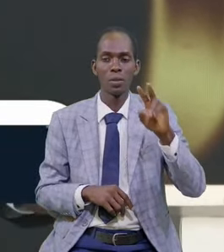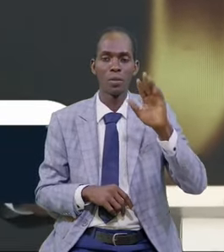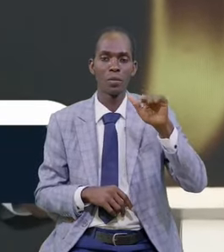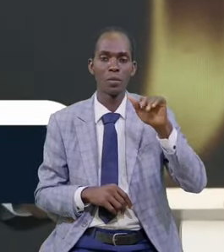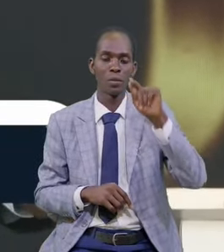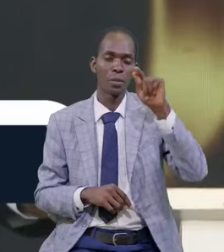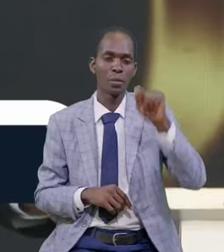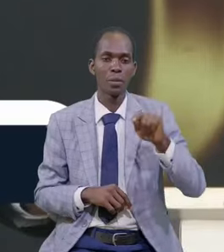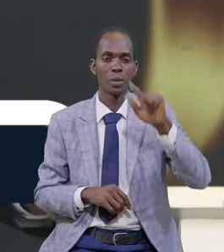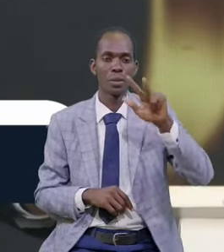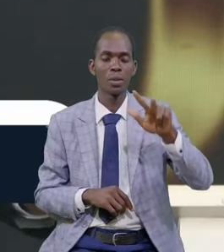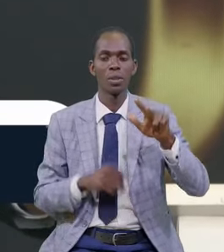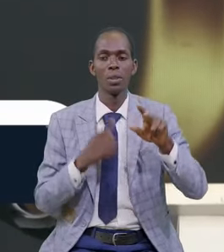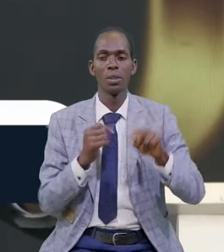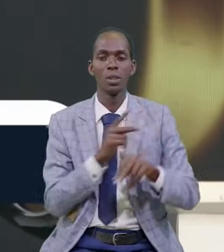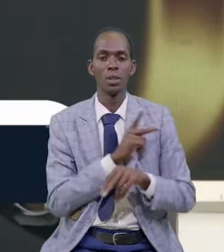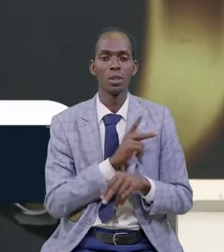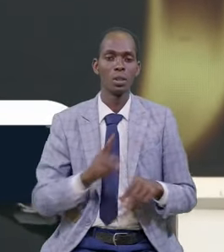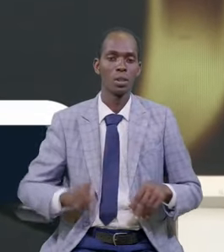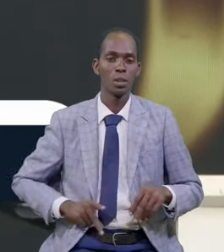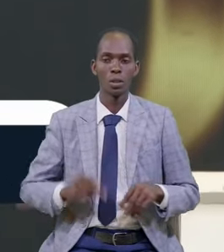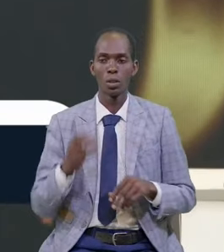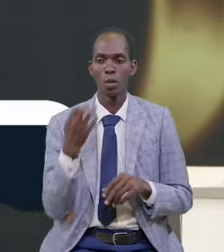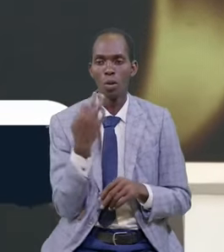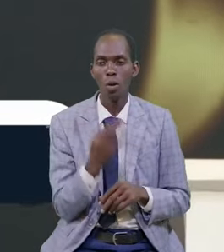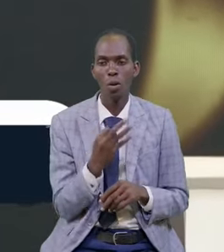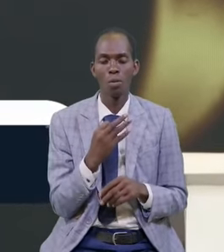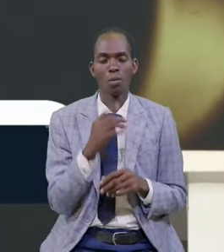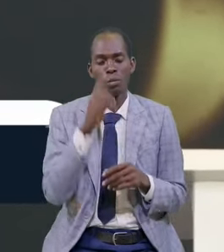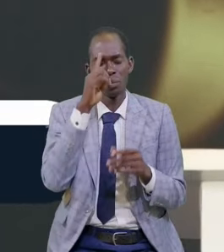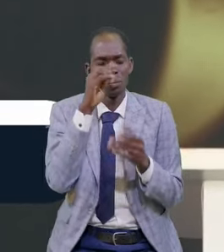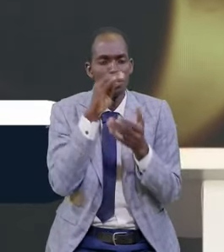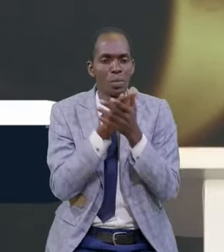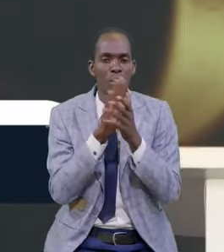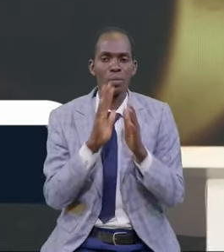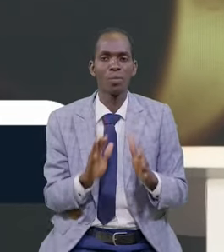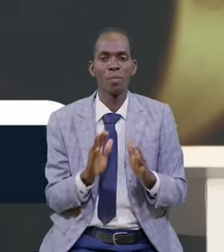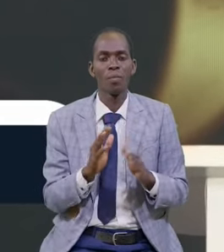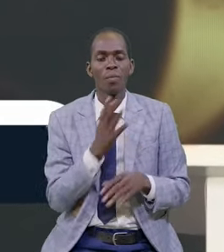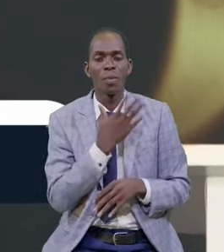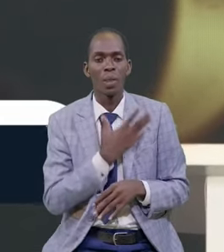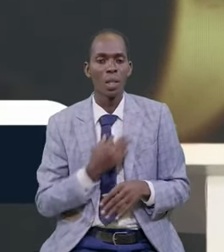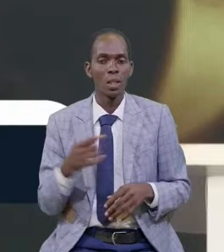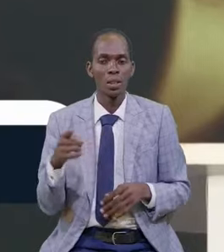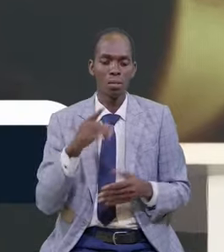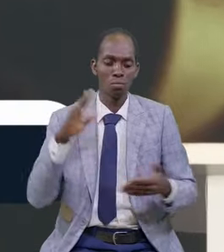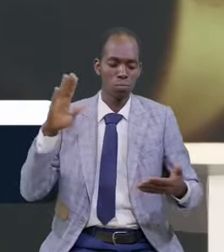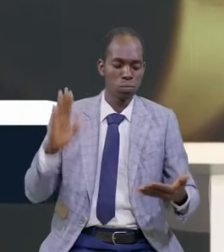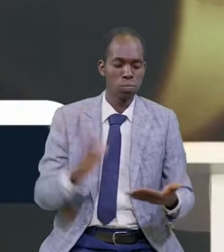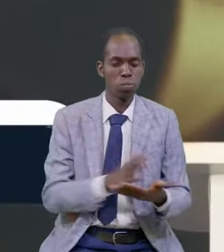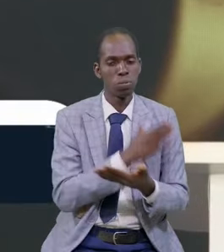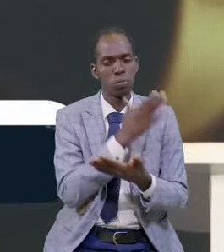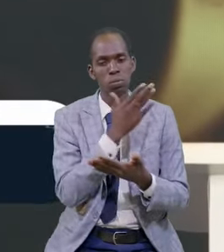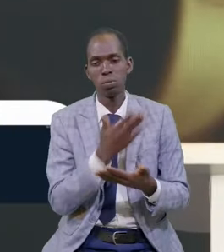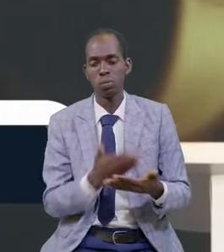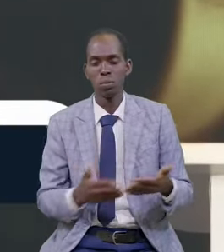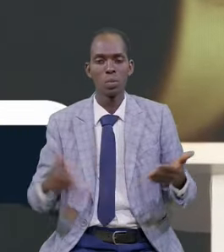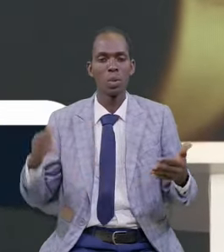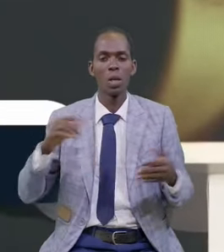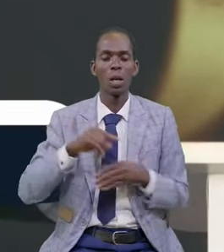of saints and they sing the song of Moses the servant of